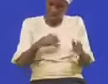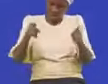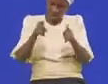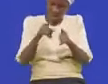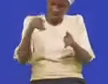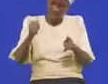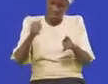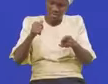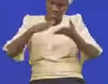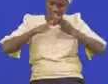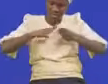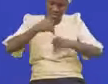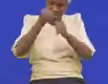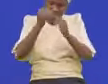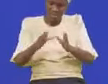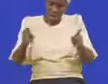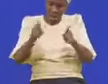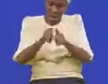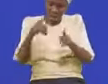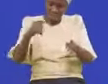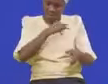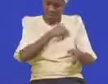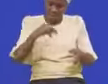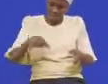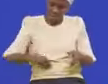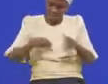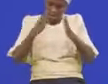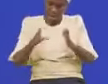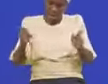Abe avoulela ne. Abe mesia ne.